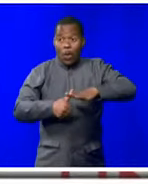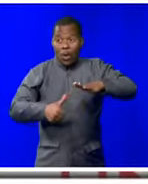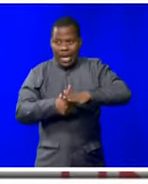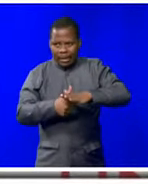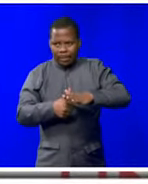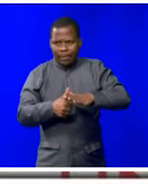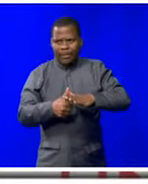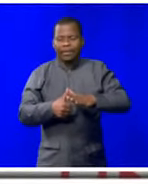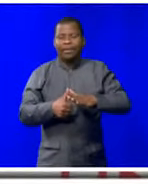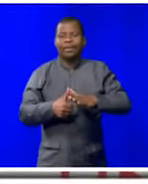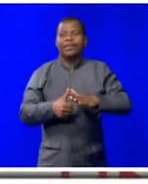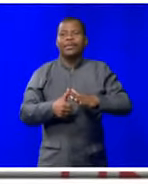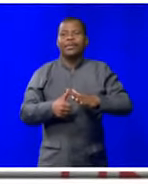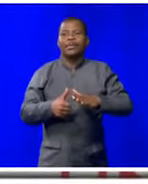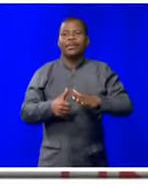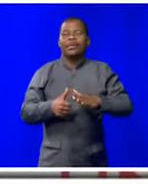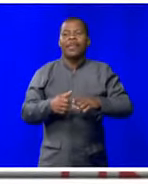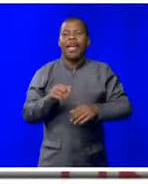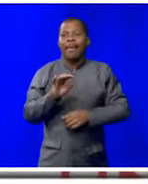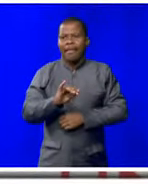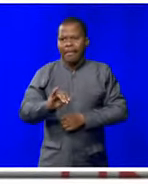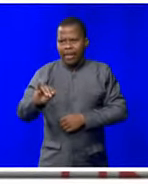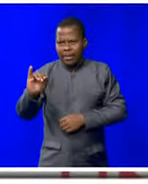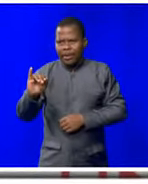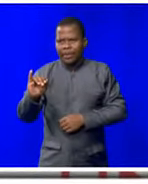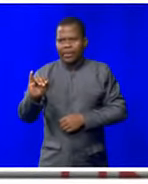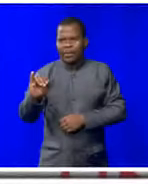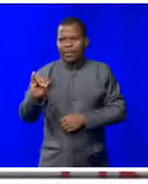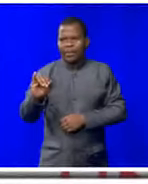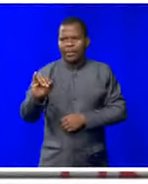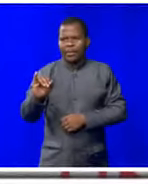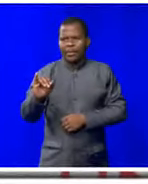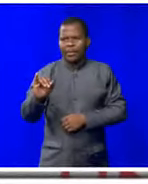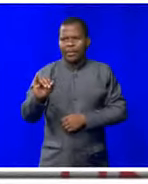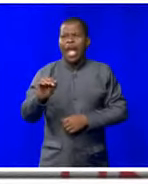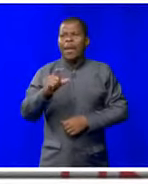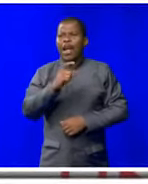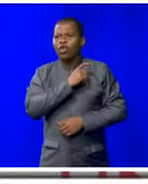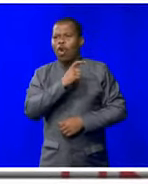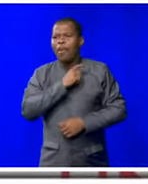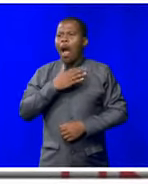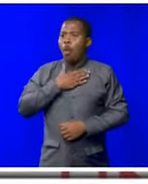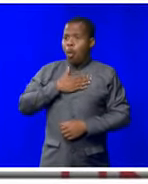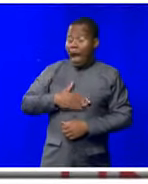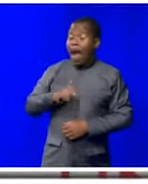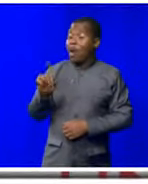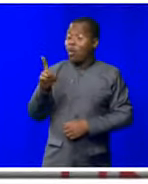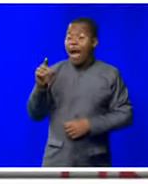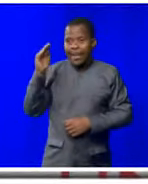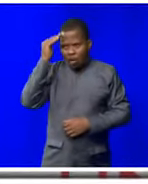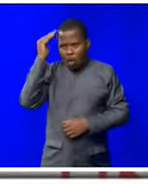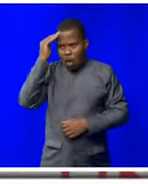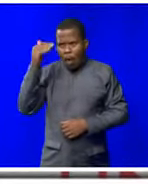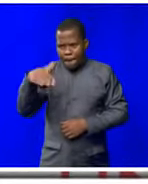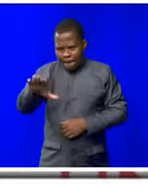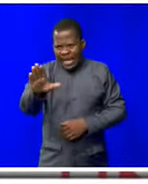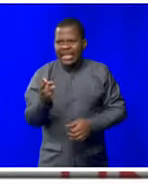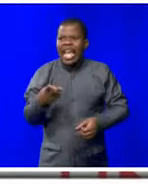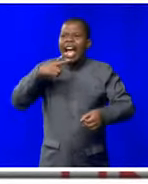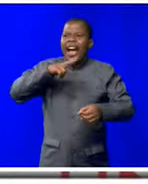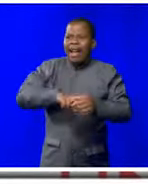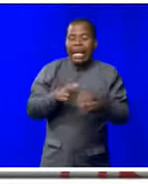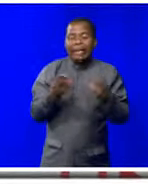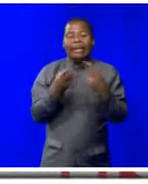we need to know about the preferences of consumers in the foreign markets and also know about